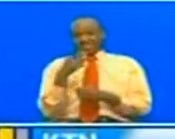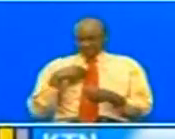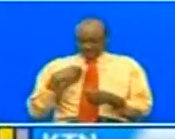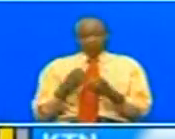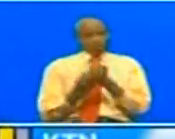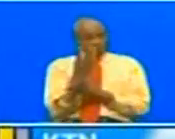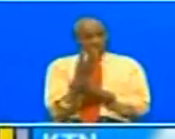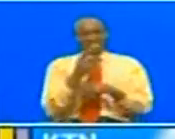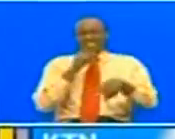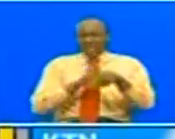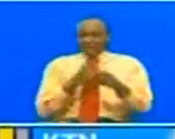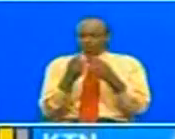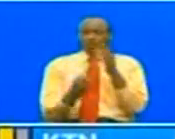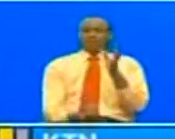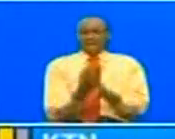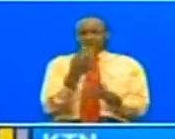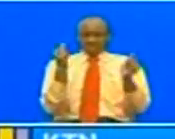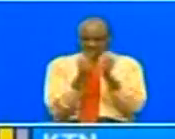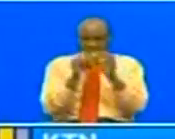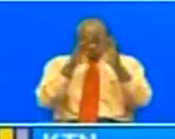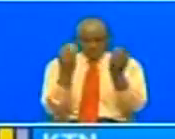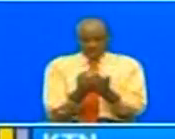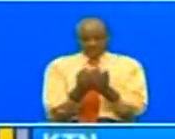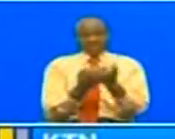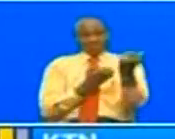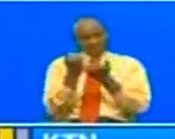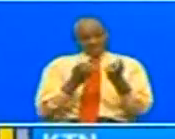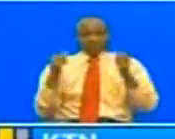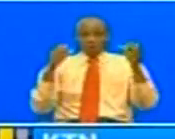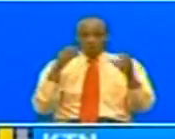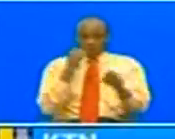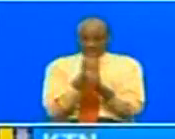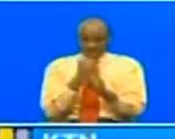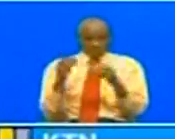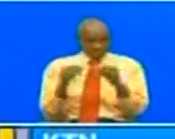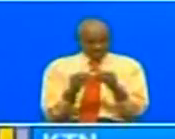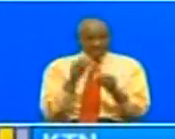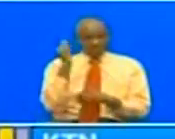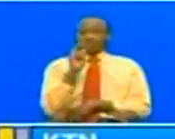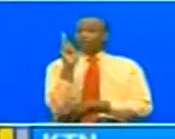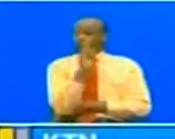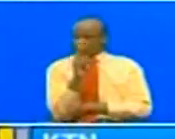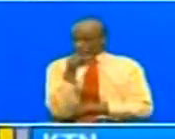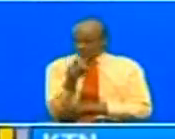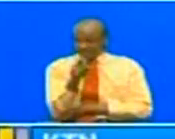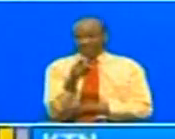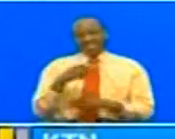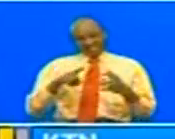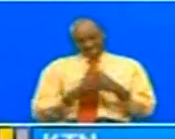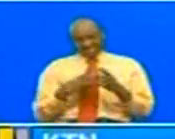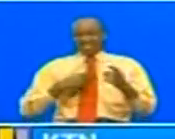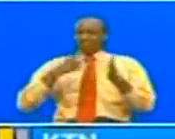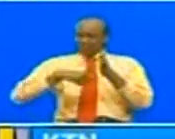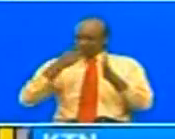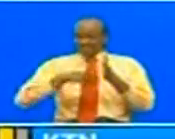soar. Speaking during the launch of the 10th World Trade Organization meeting, President Uhuru Kenyatta rallied